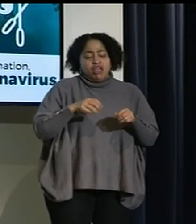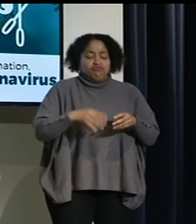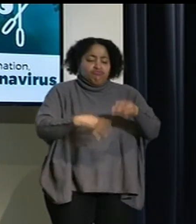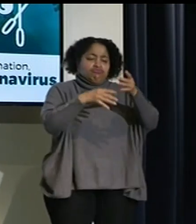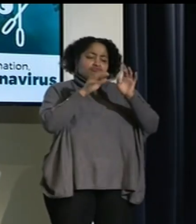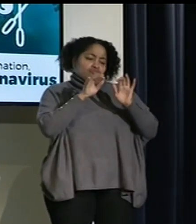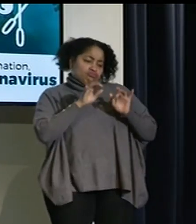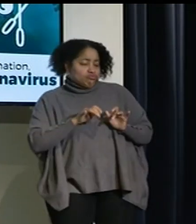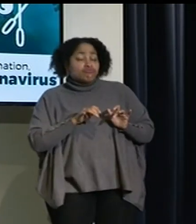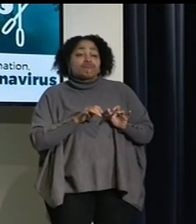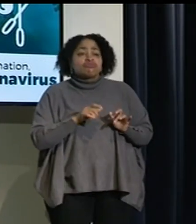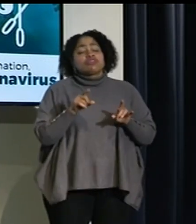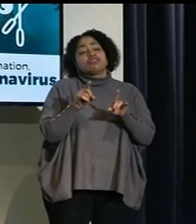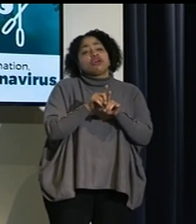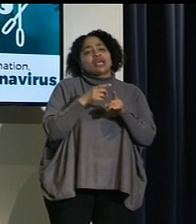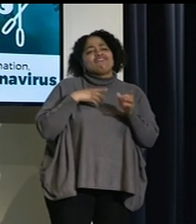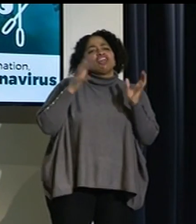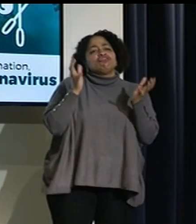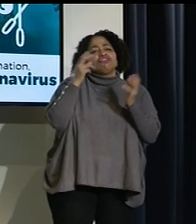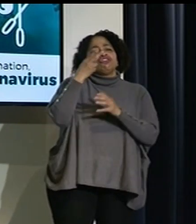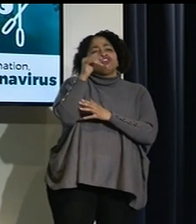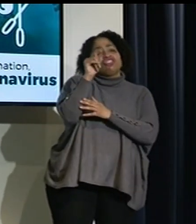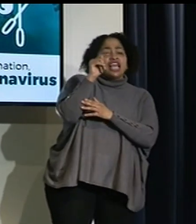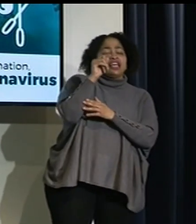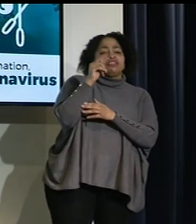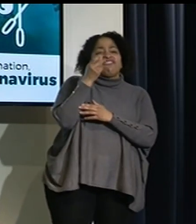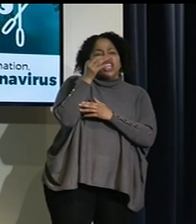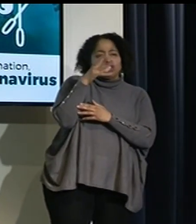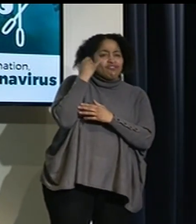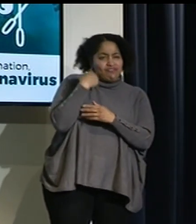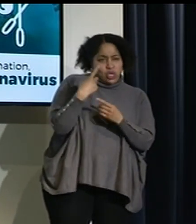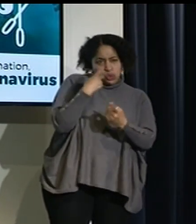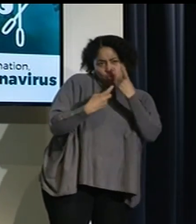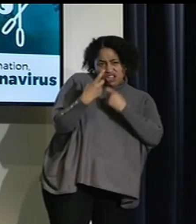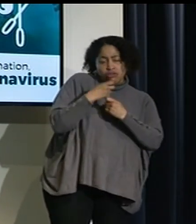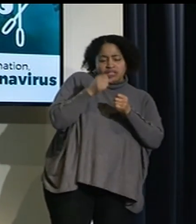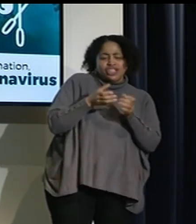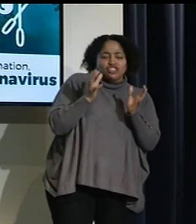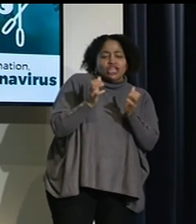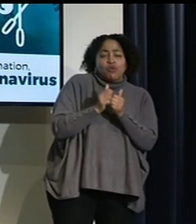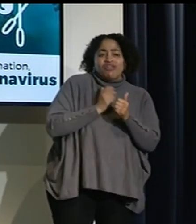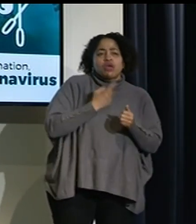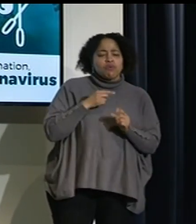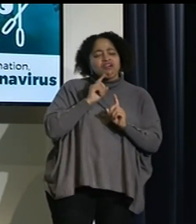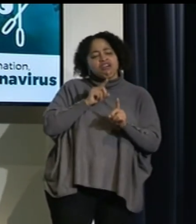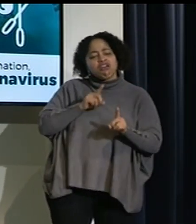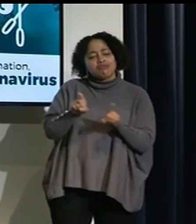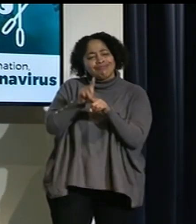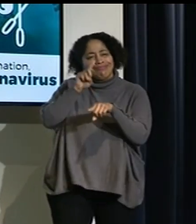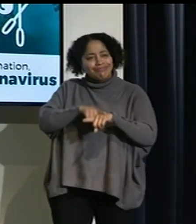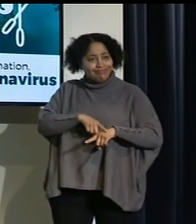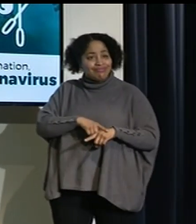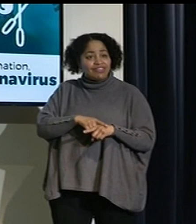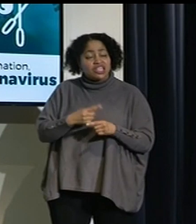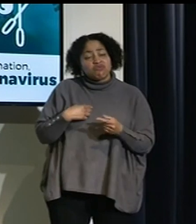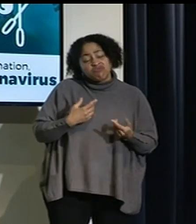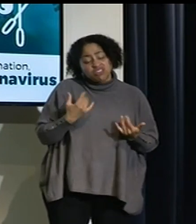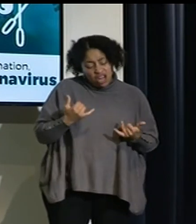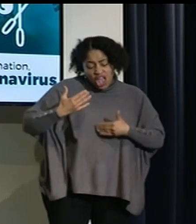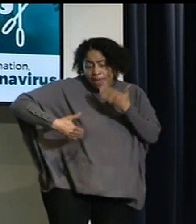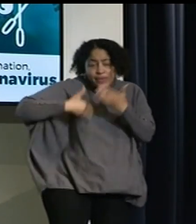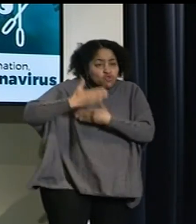can fill out. And also we have a chat feature also on our website. So if you have a question, you can chat us and we will get back to you in real time. So we are up